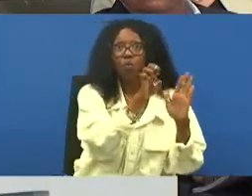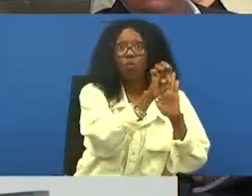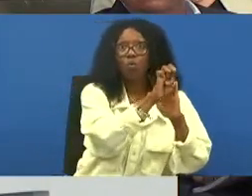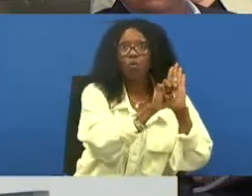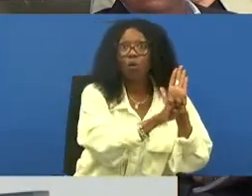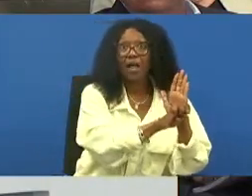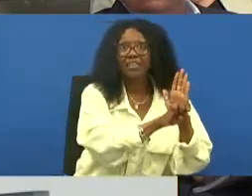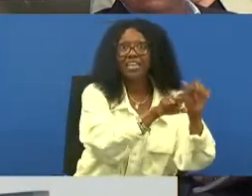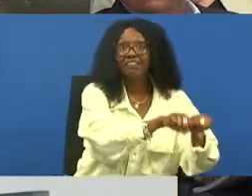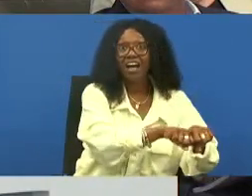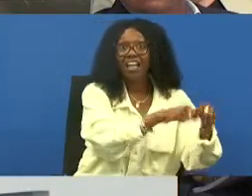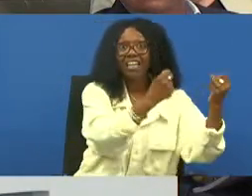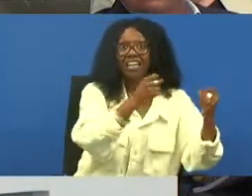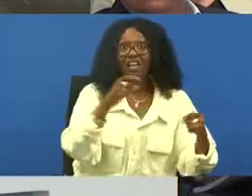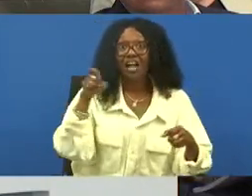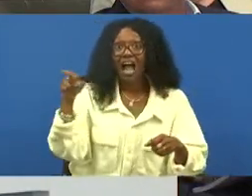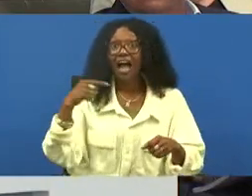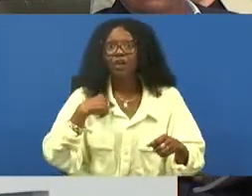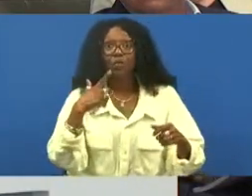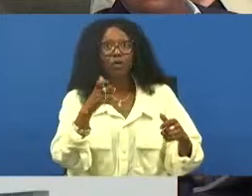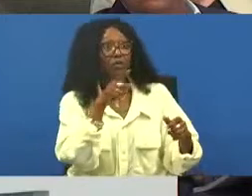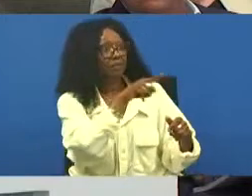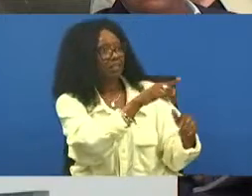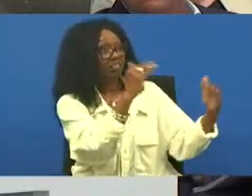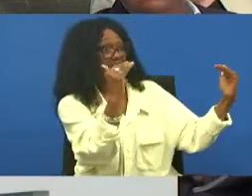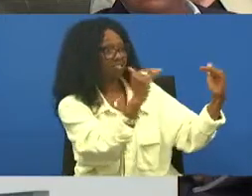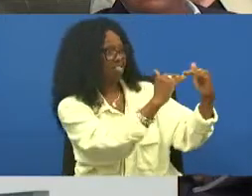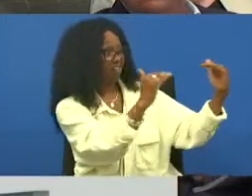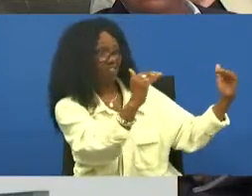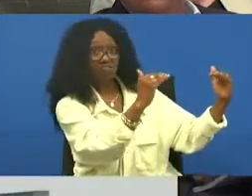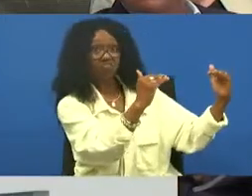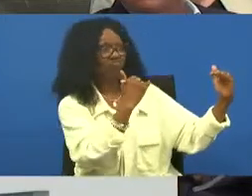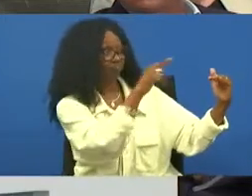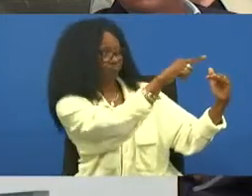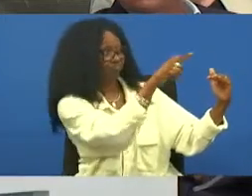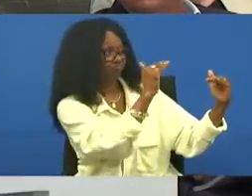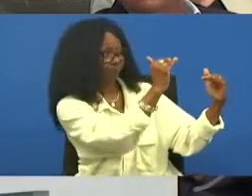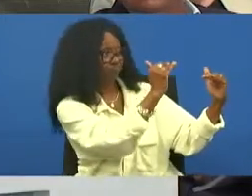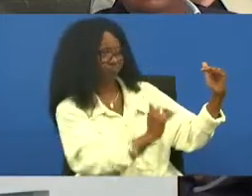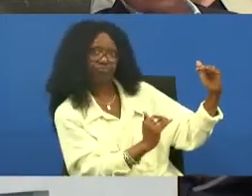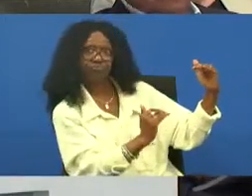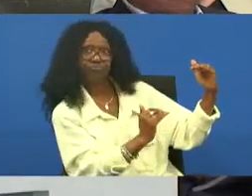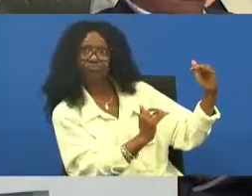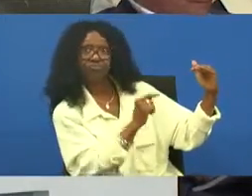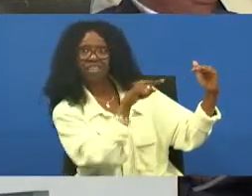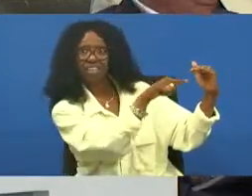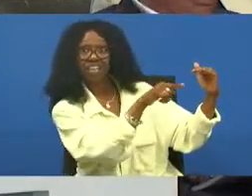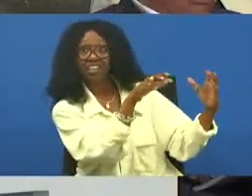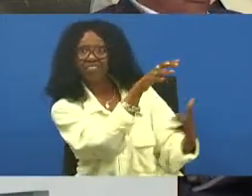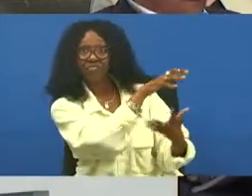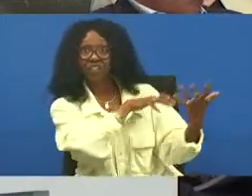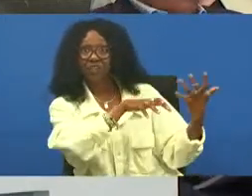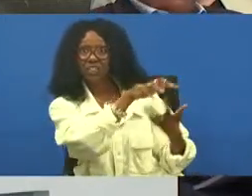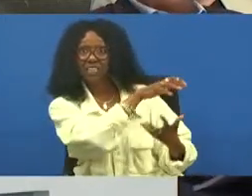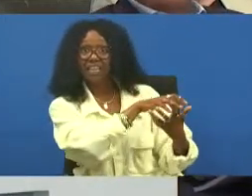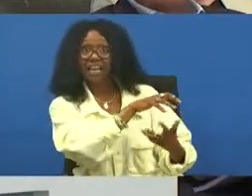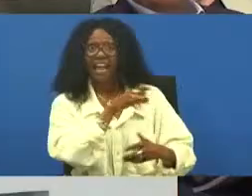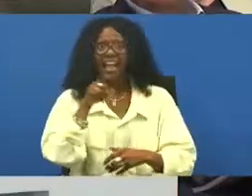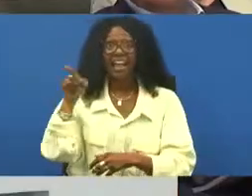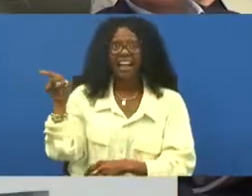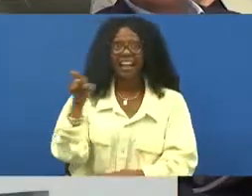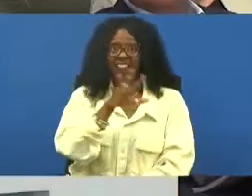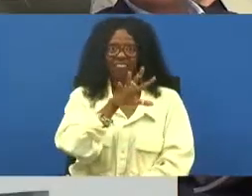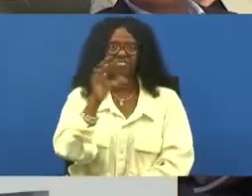Ethics Commission. I don't want to get to that, all right? What I'd like to get to is he's confusing someone who spent